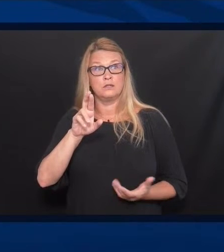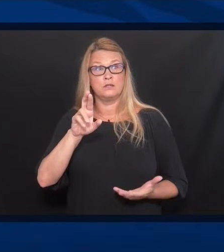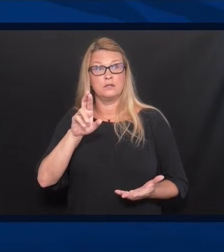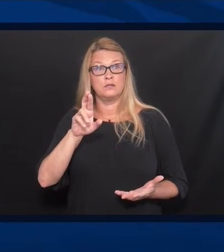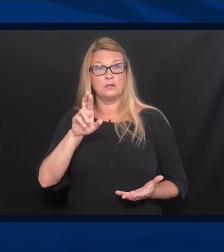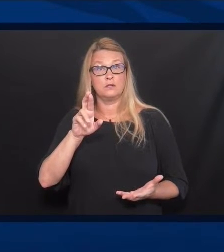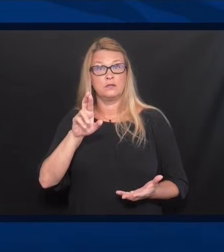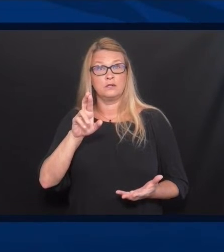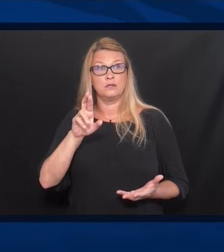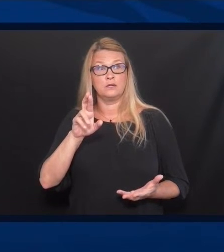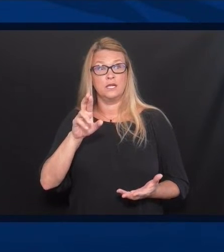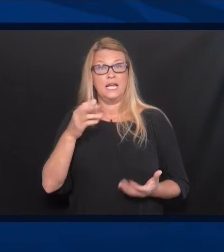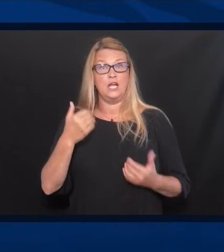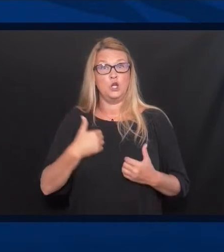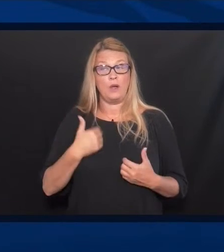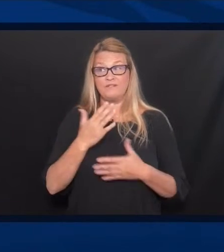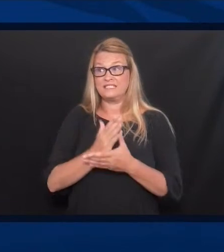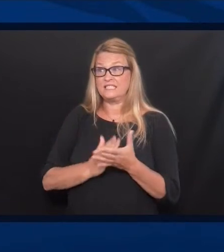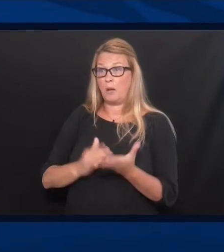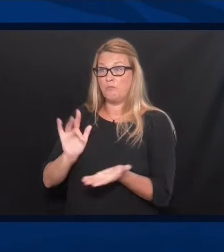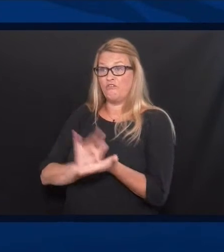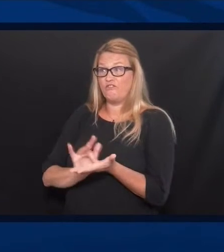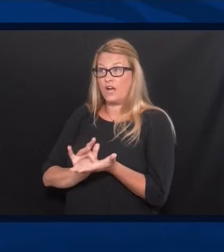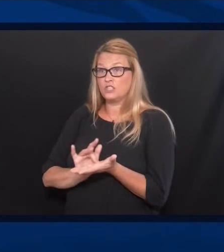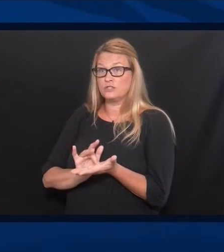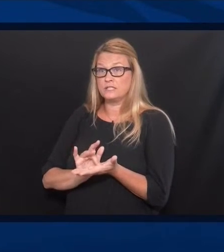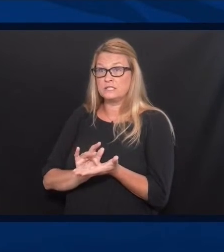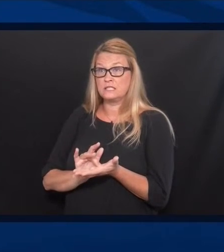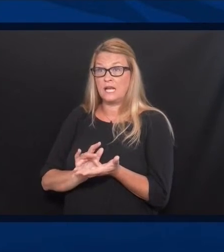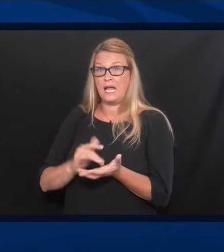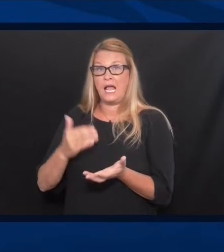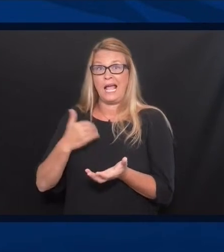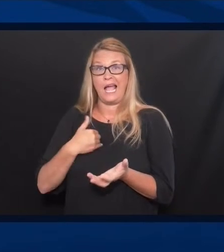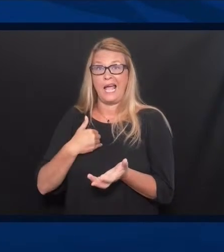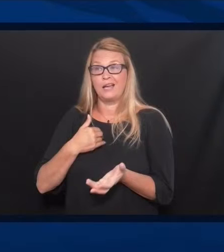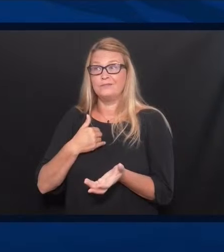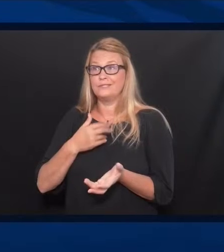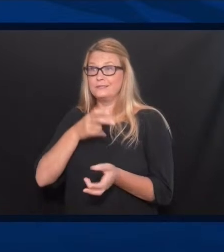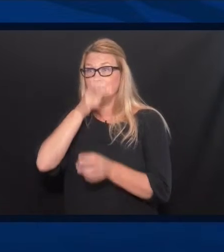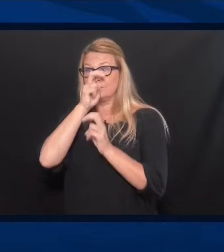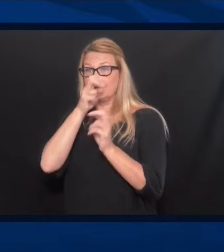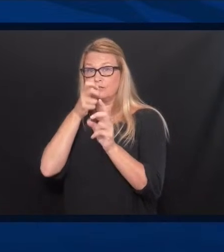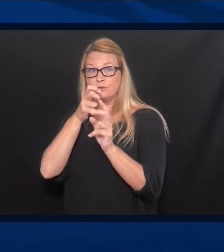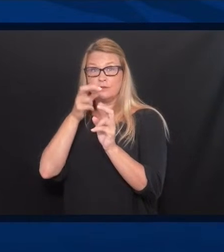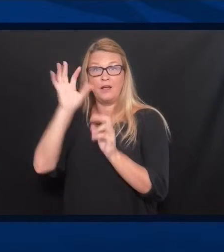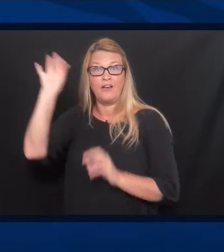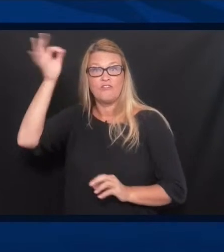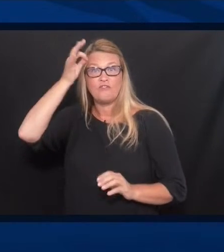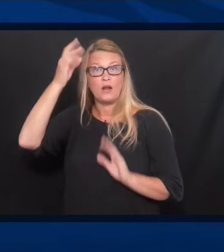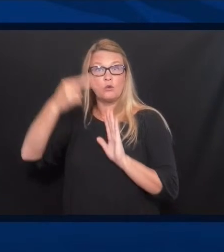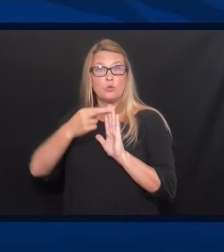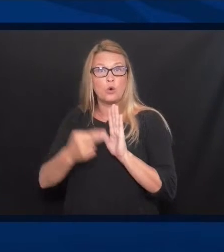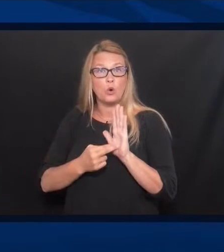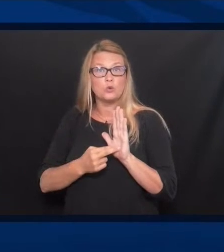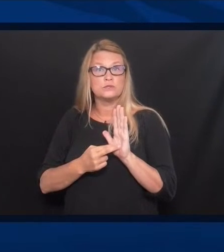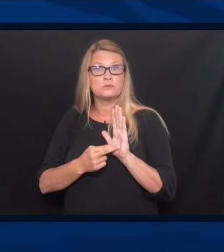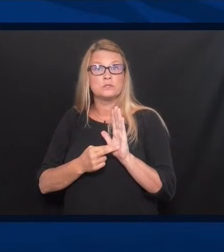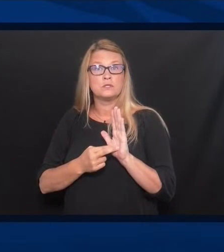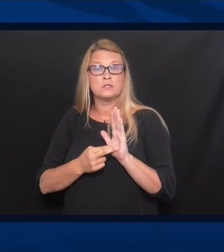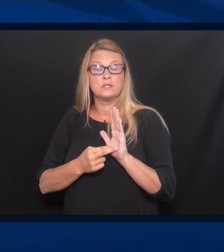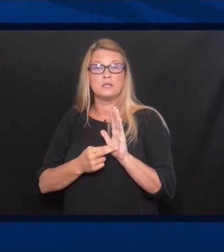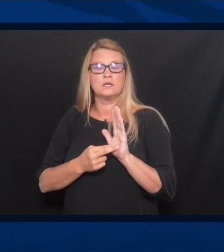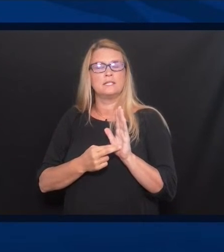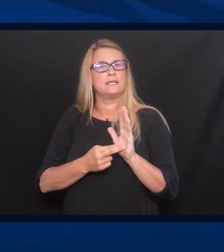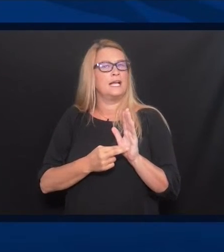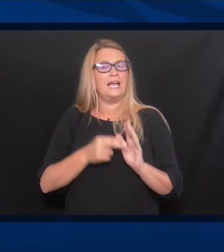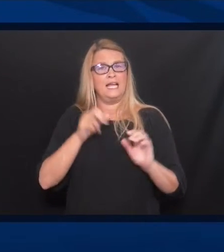with some pharmacies that may have federal entanglements or some type of restrictions that they're waiting for the green light, can